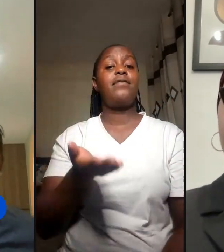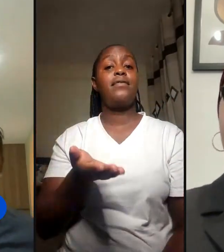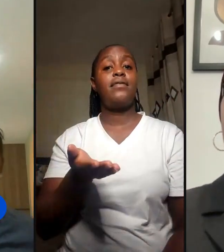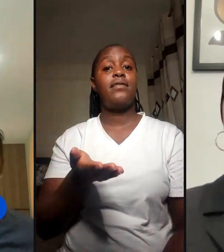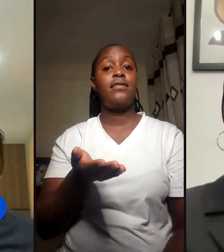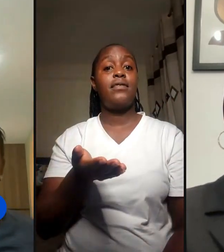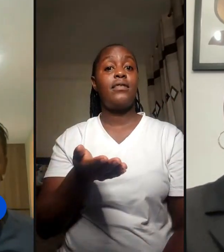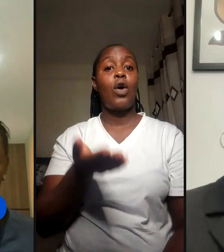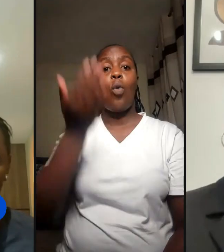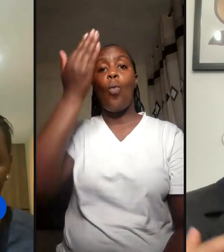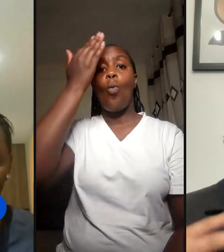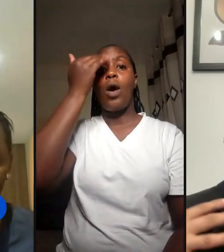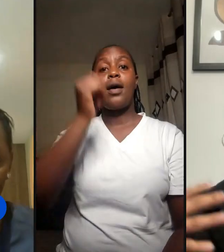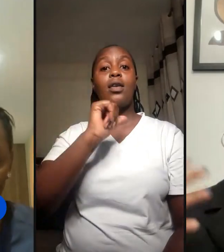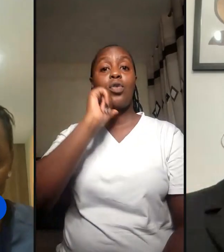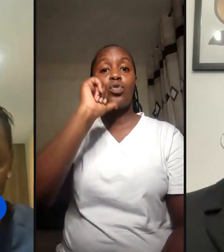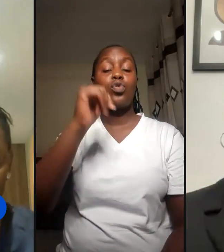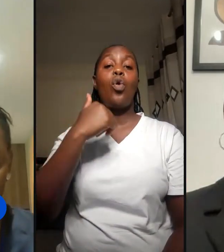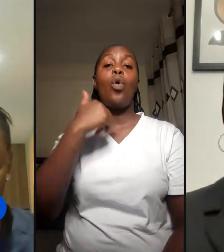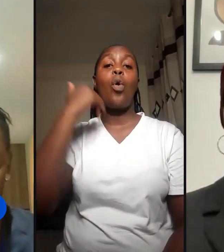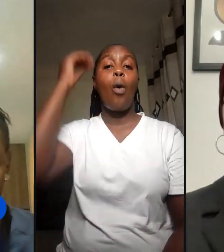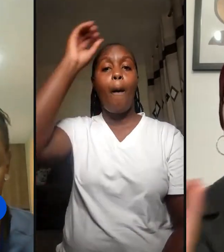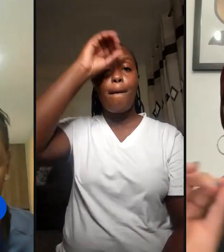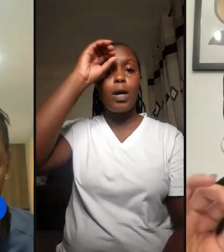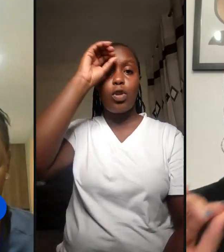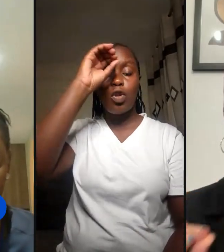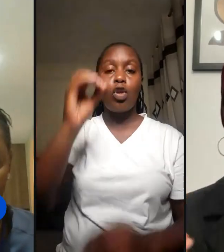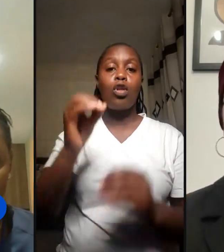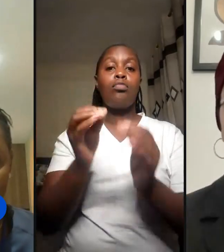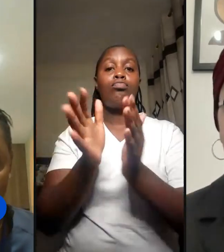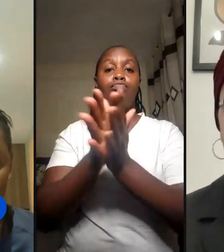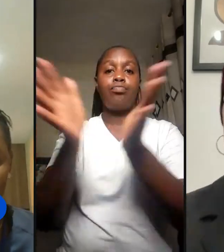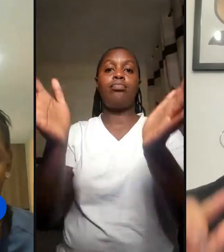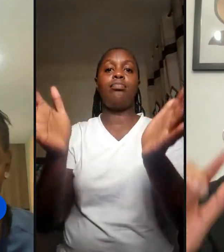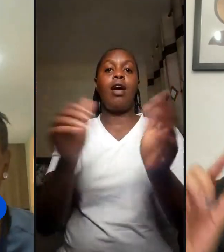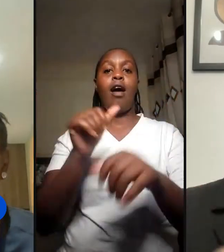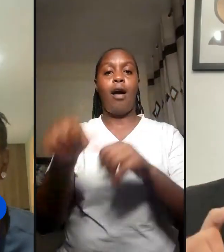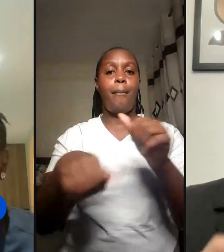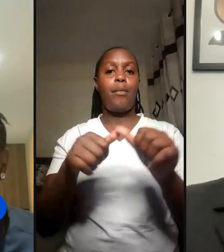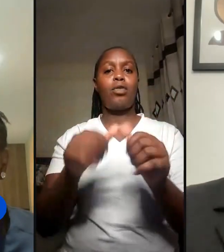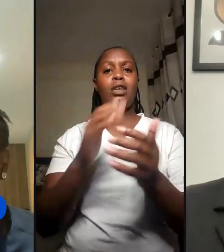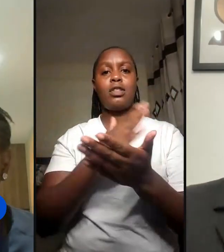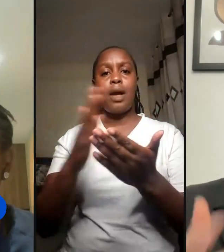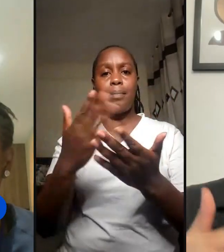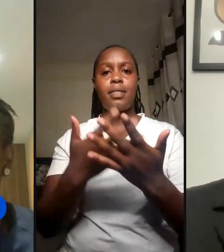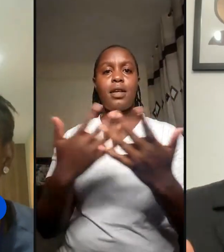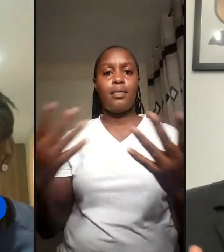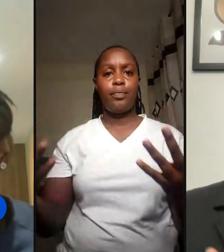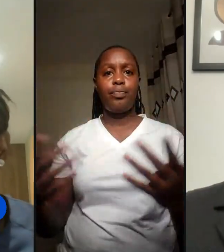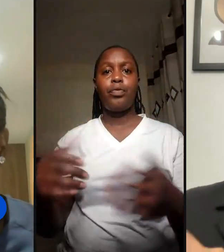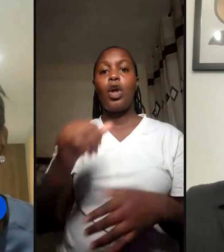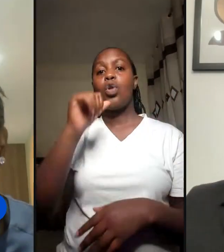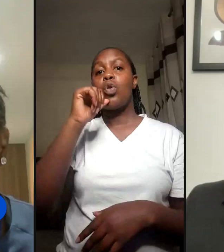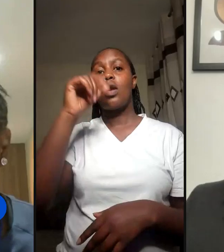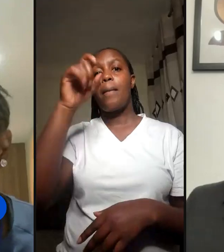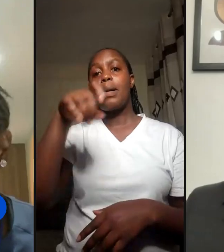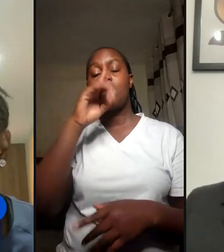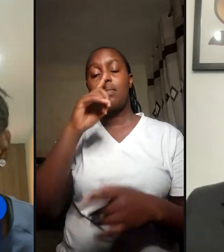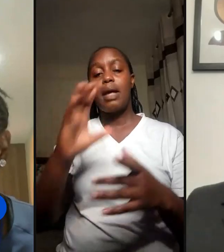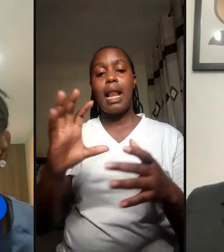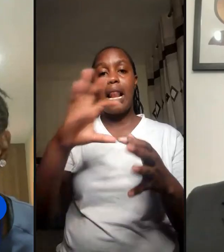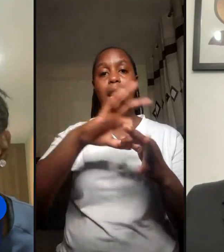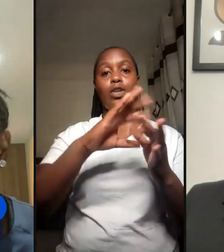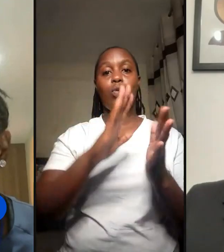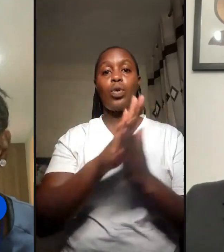also voice your opinion about how you feel, how you think about a certain trend? It doesn't have to be linked directly to what you